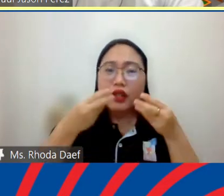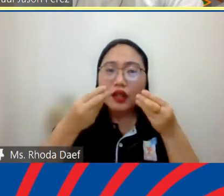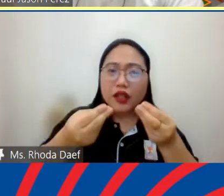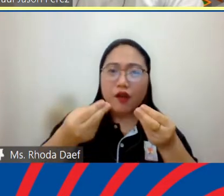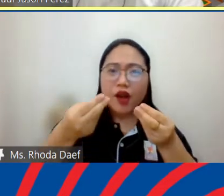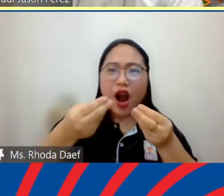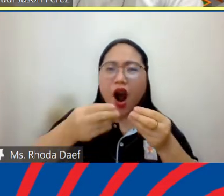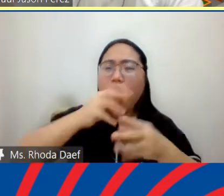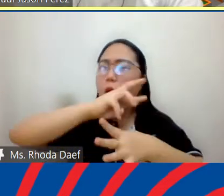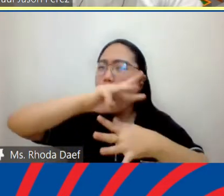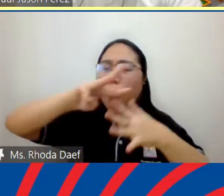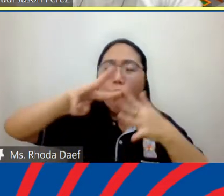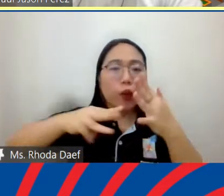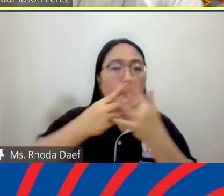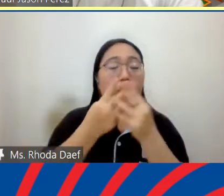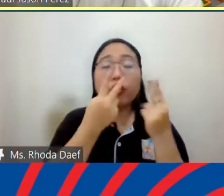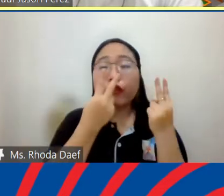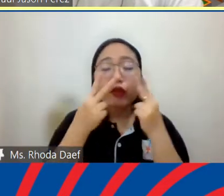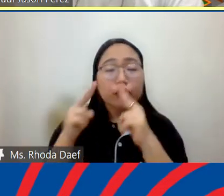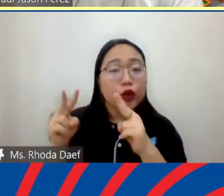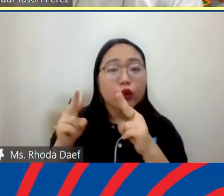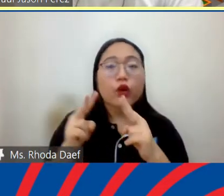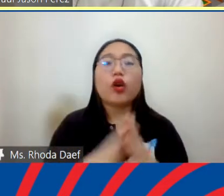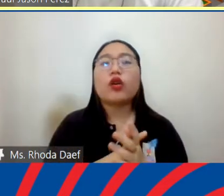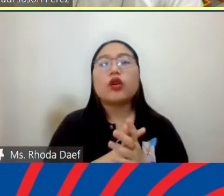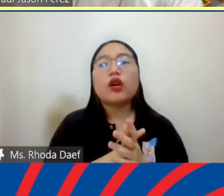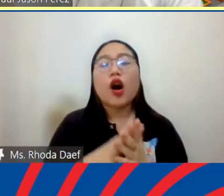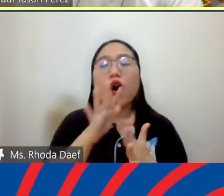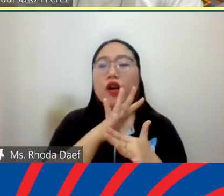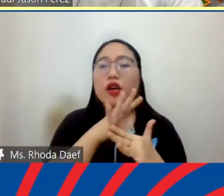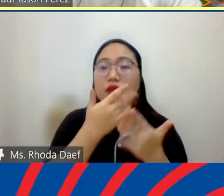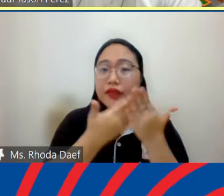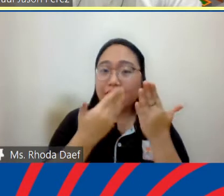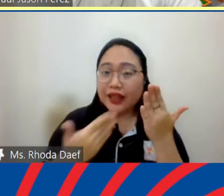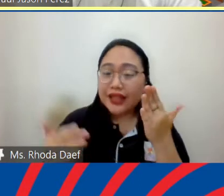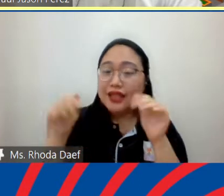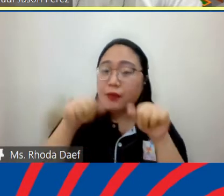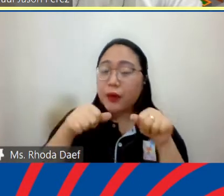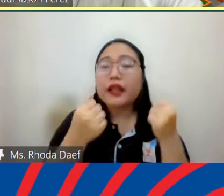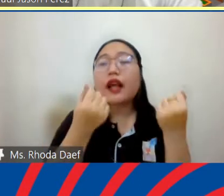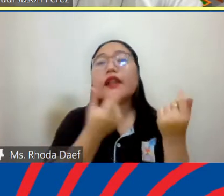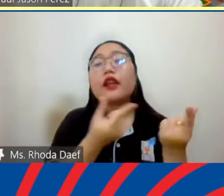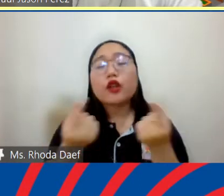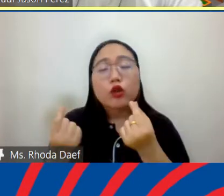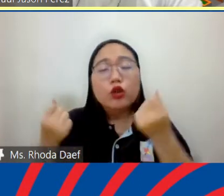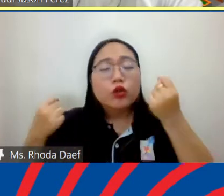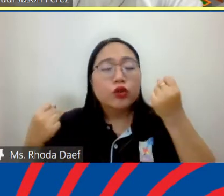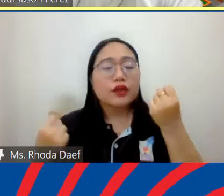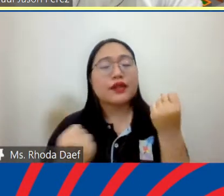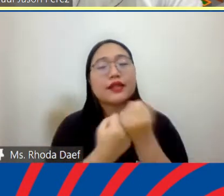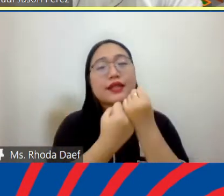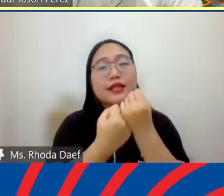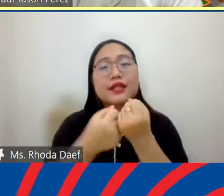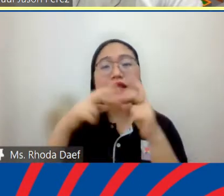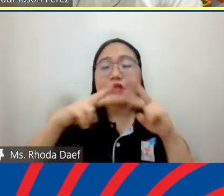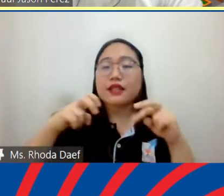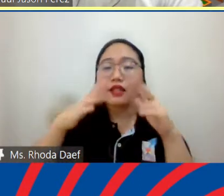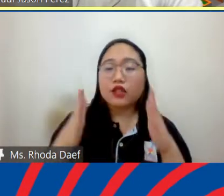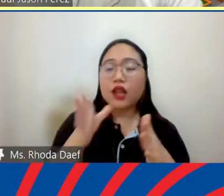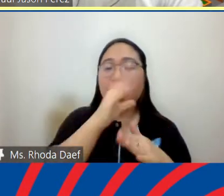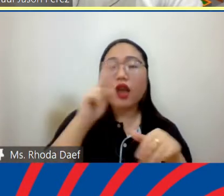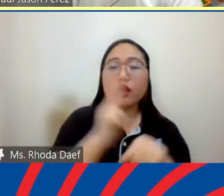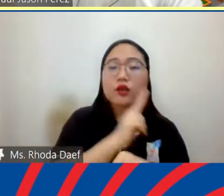holistic view of the things that we can do to assist researchers and users in